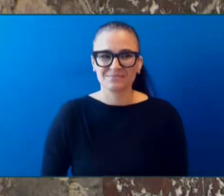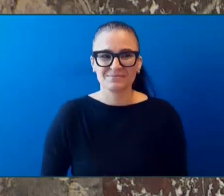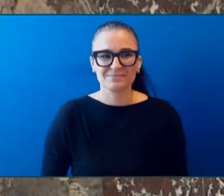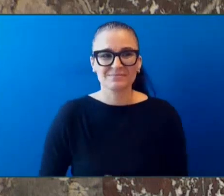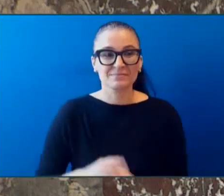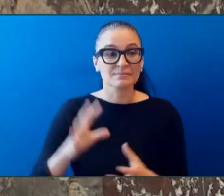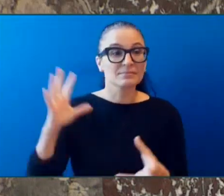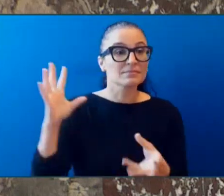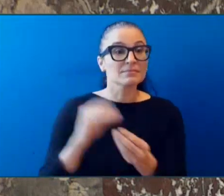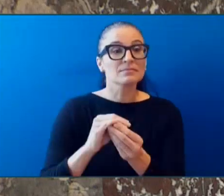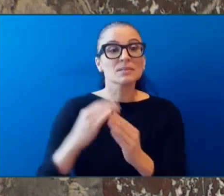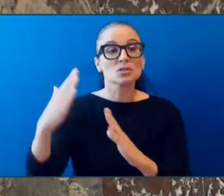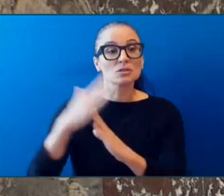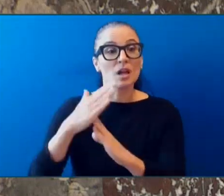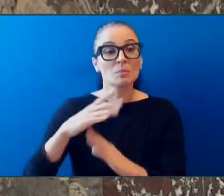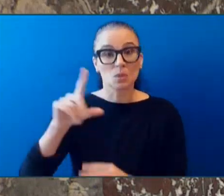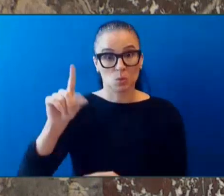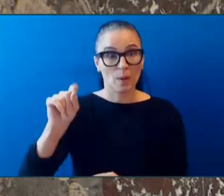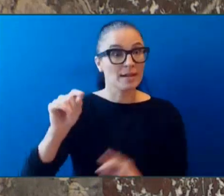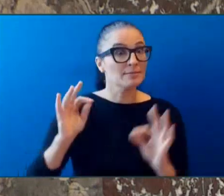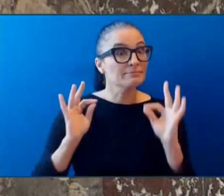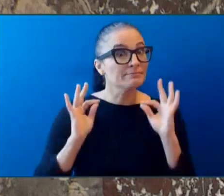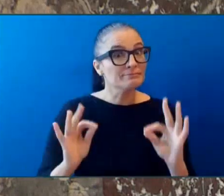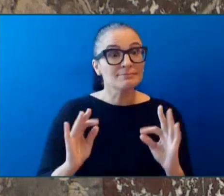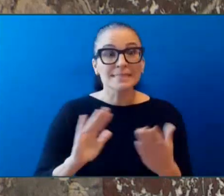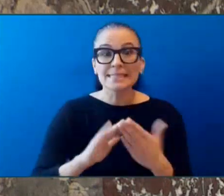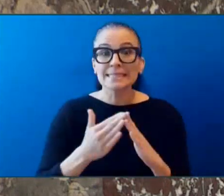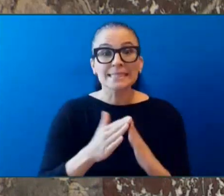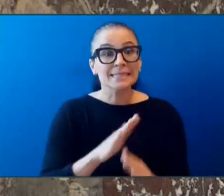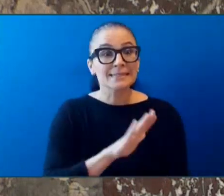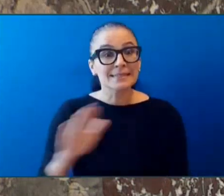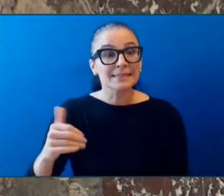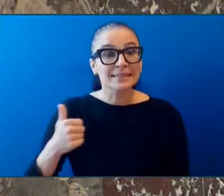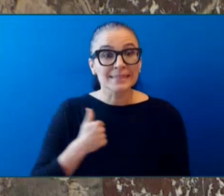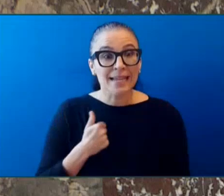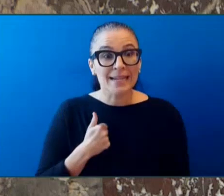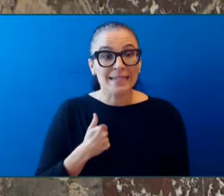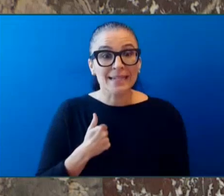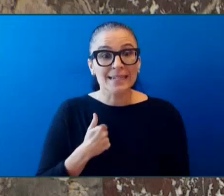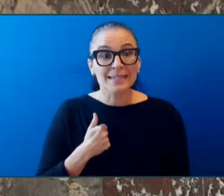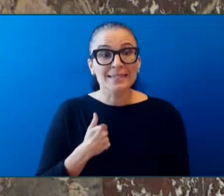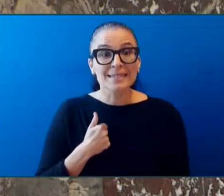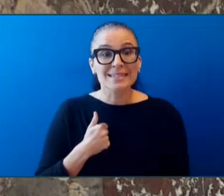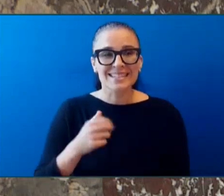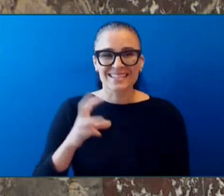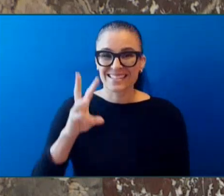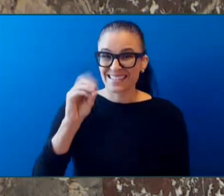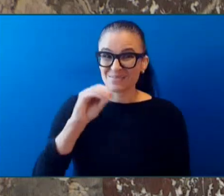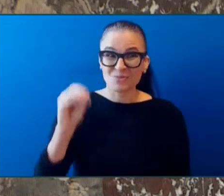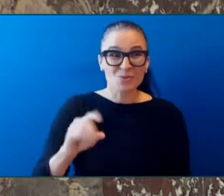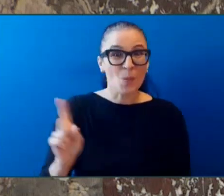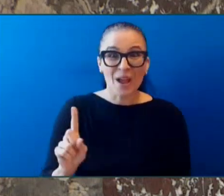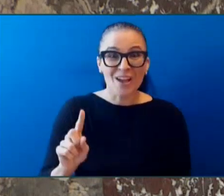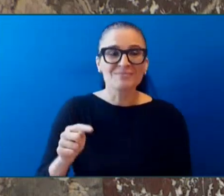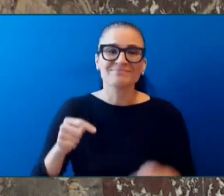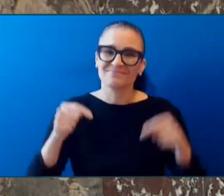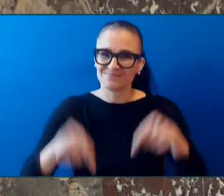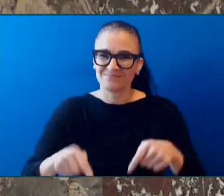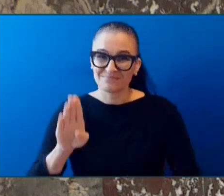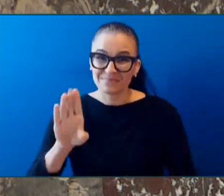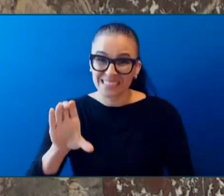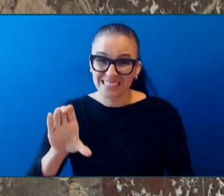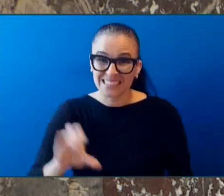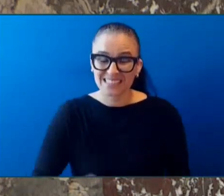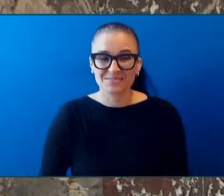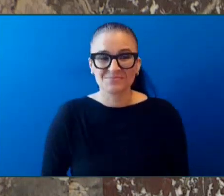are in British Columbia, despite us being 14% of the population. 60% of the most livable cities for young professionals are in BC. 70%